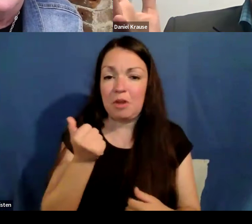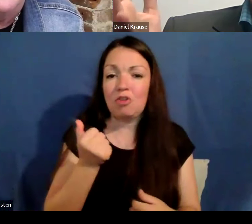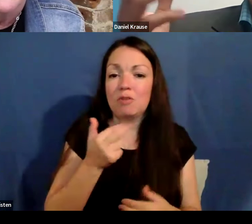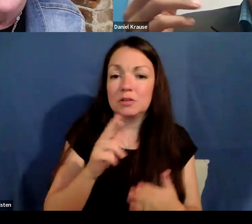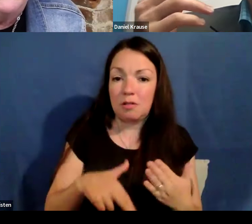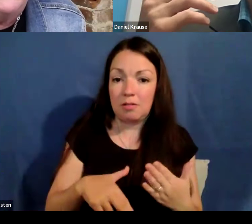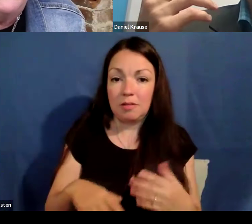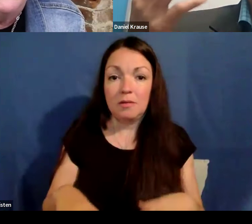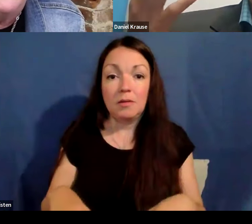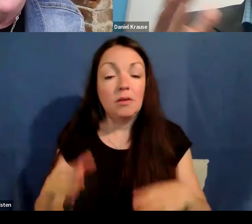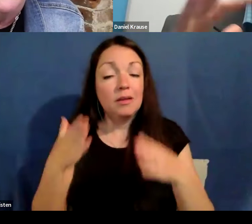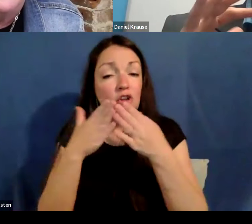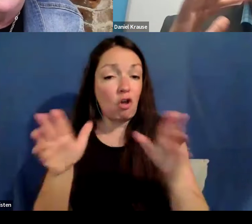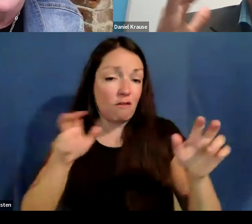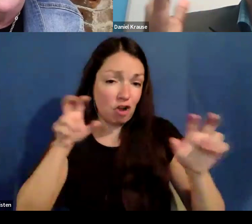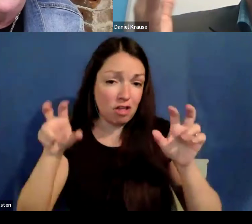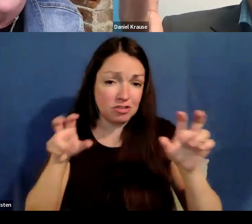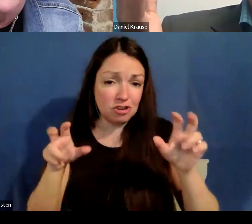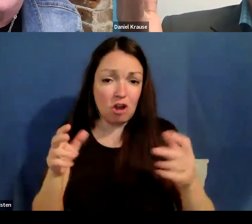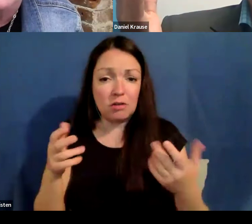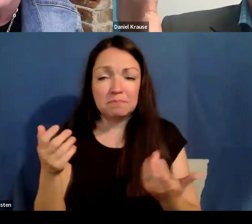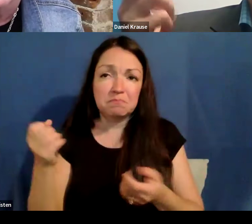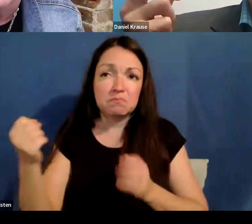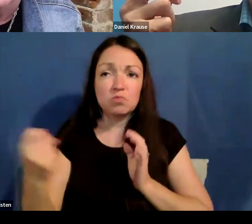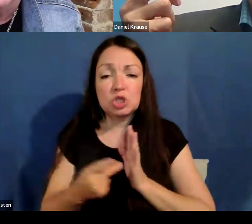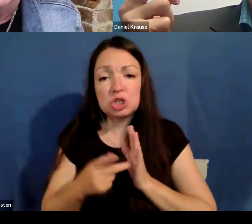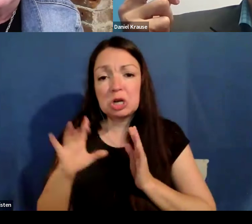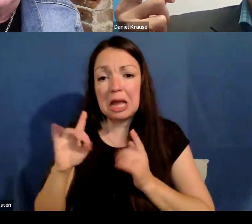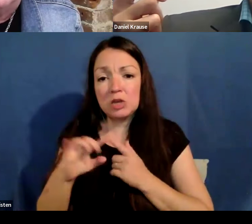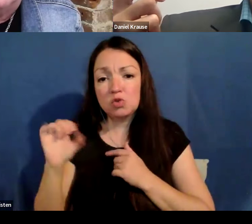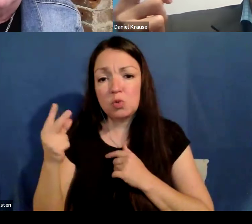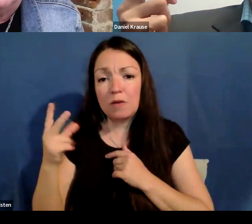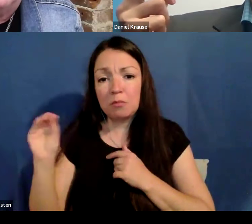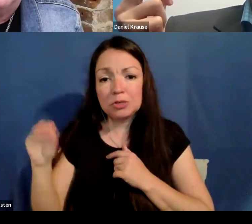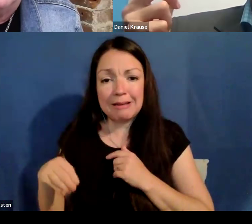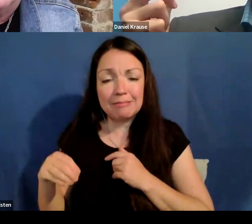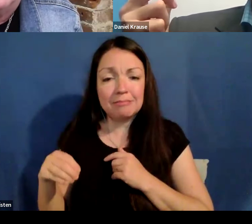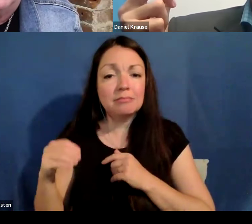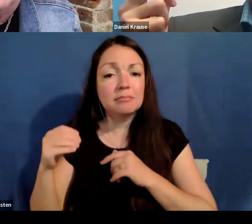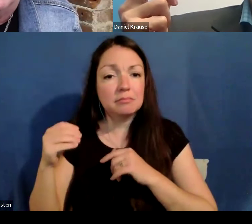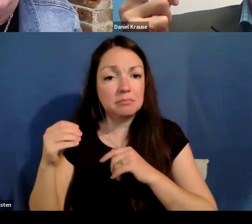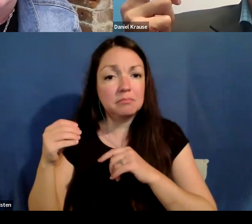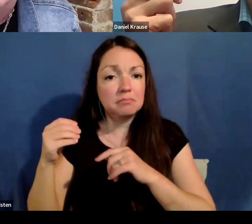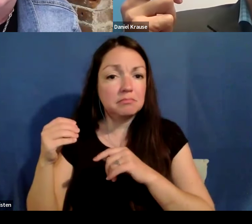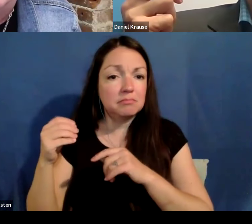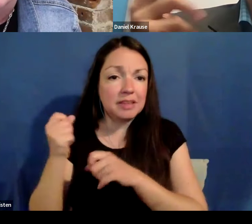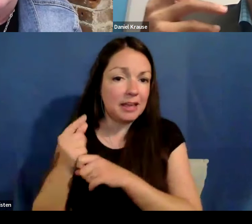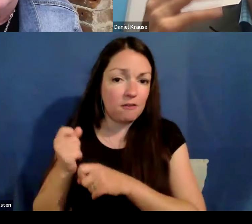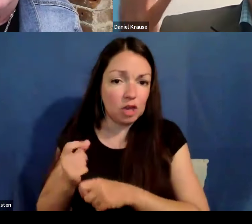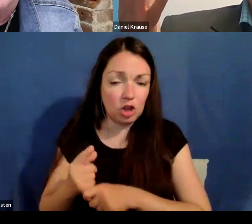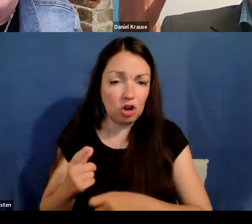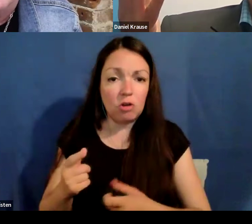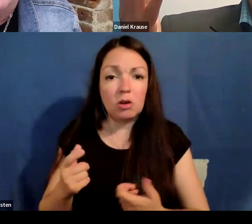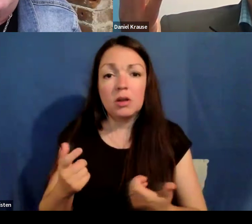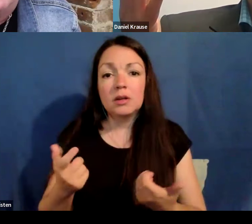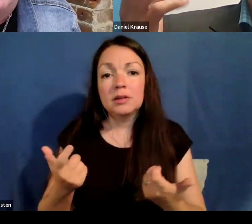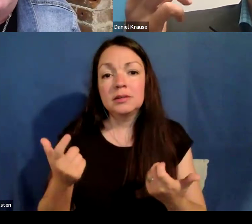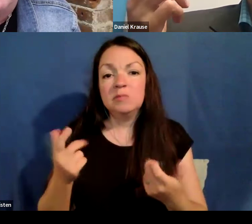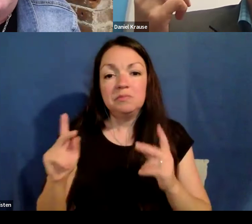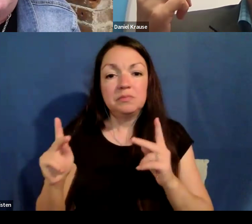The overall stock market returns between 8 and 12% each year. The number of drawdowns are far fewer than the number